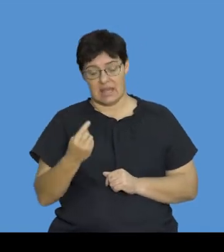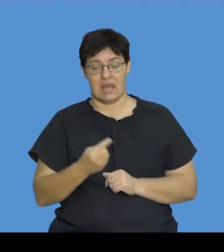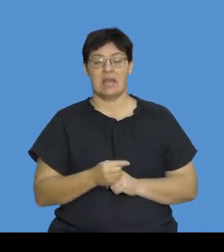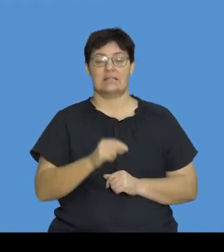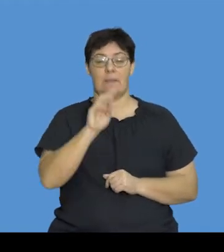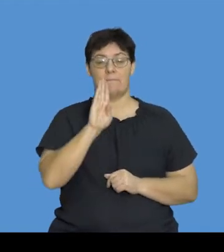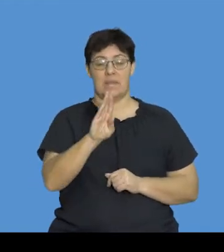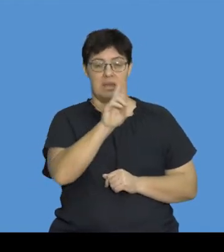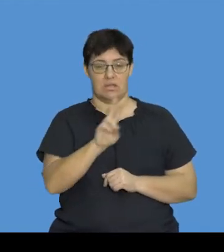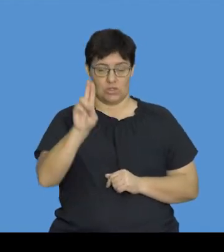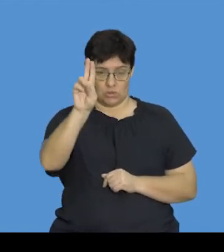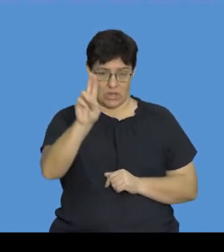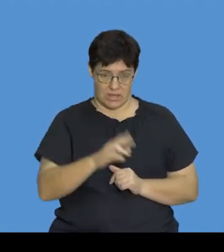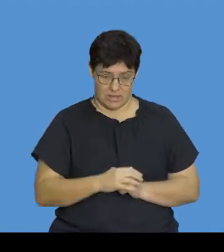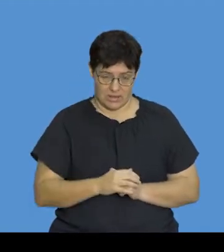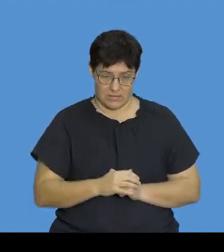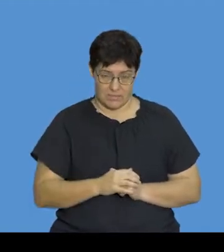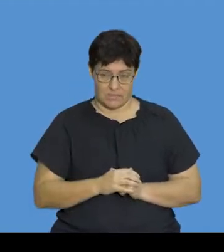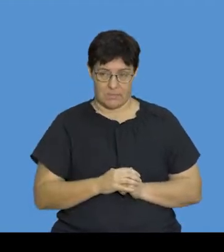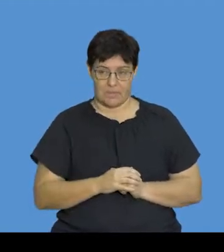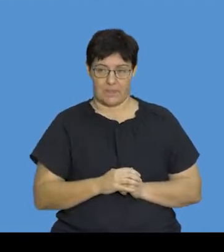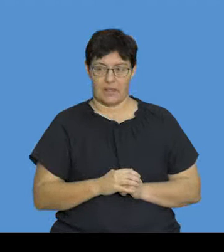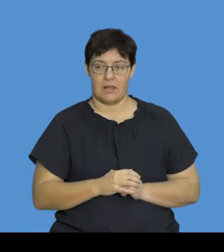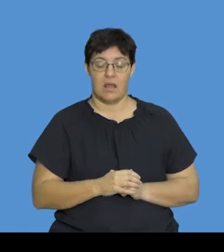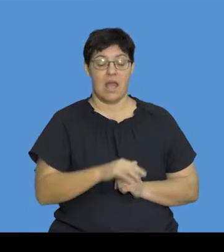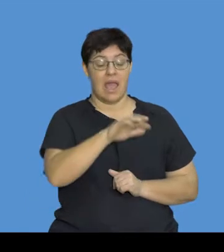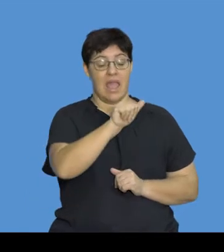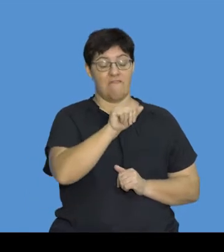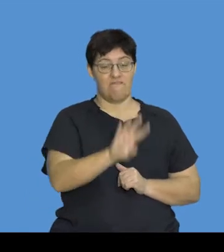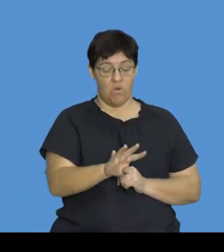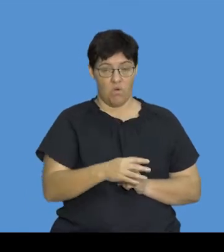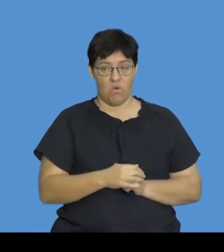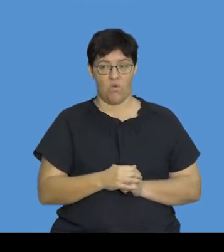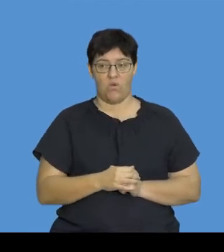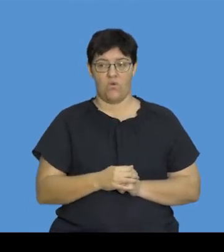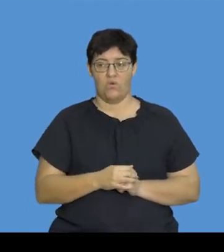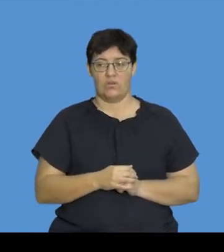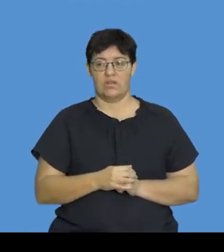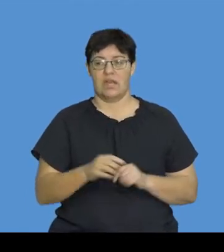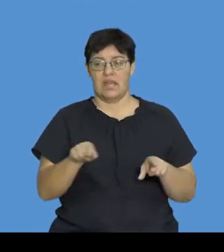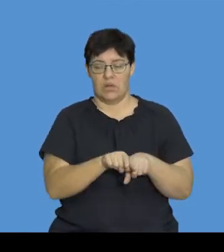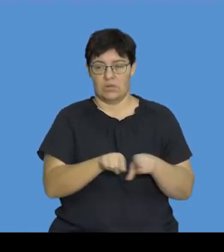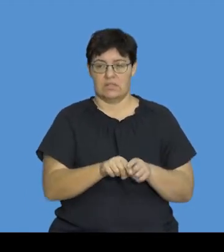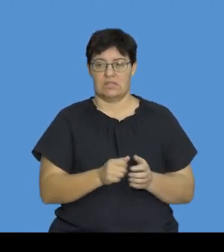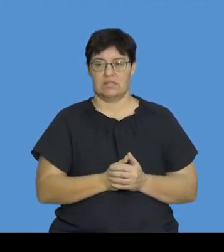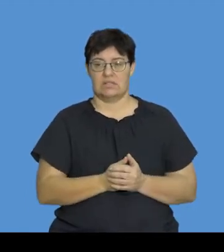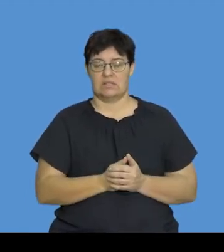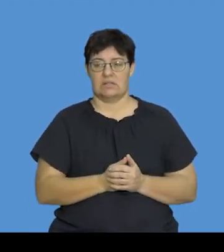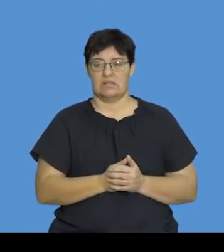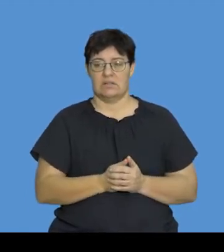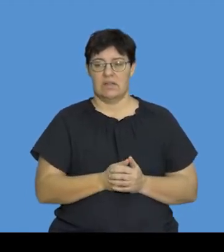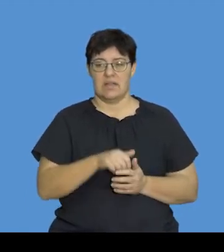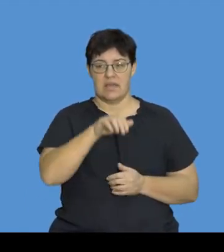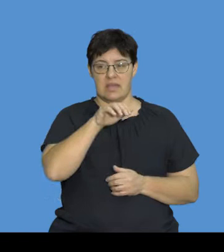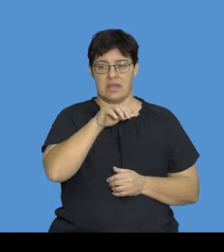be equals to now b squared. And for area 4, it is a rectangle, so it will